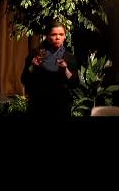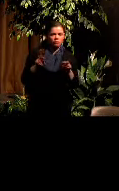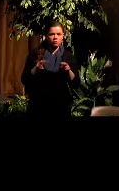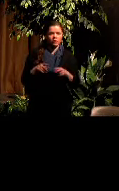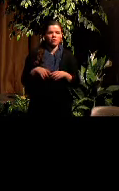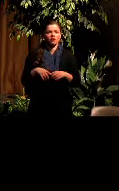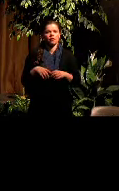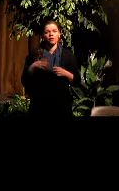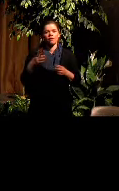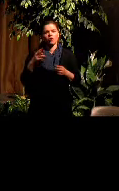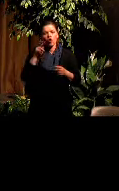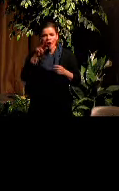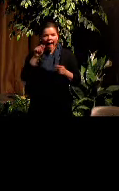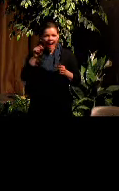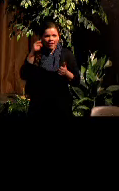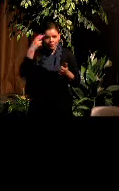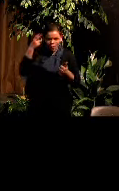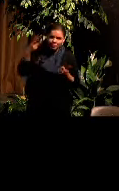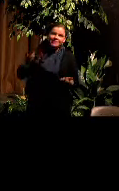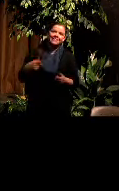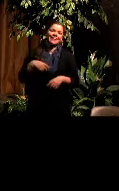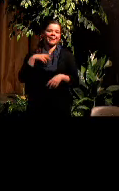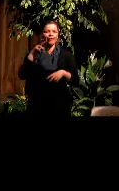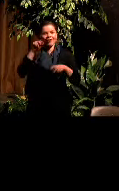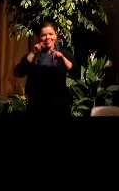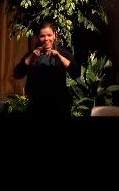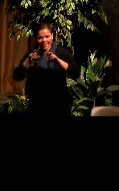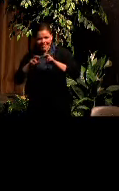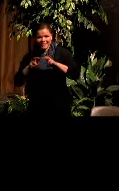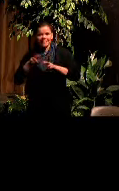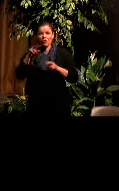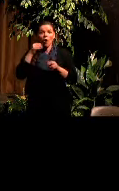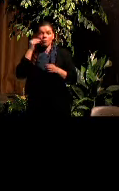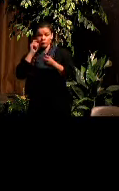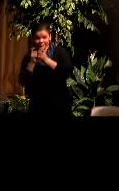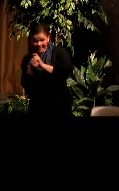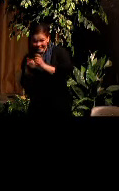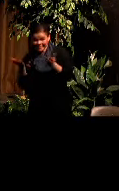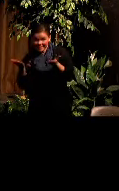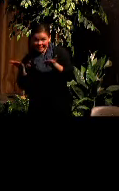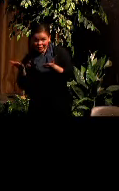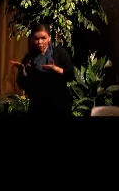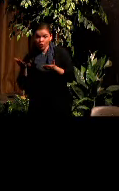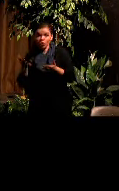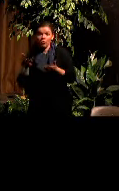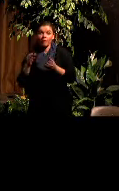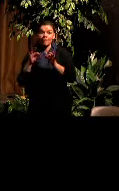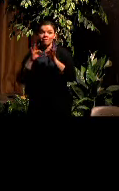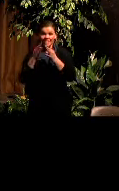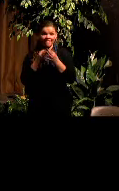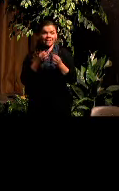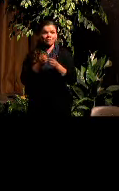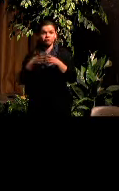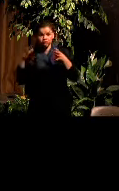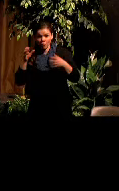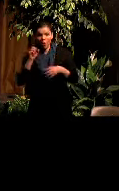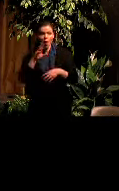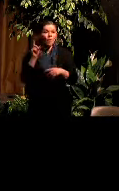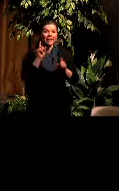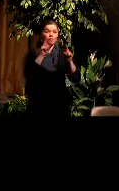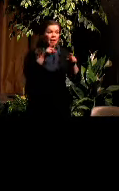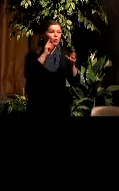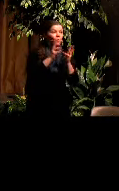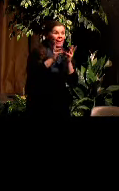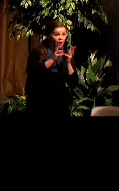here on the breeding grounds, habitat change on the wintering grounds, and where specifically that might be happening, to see if we can at least look at those